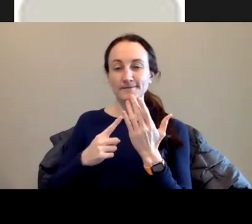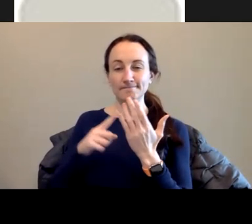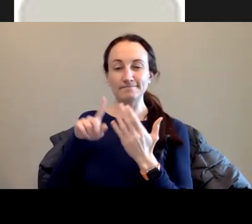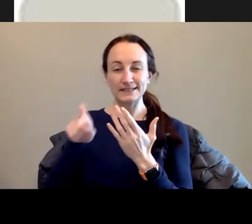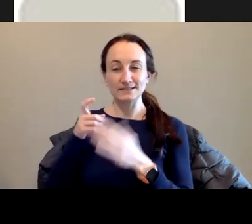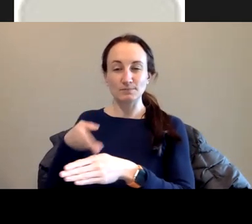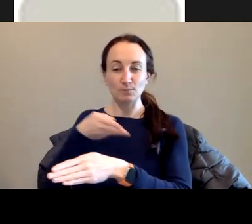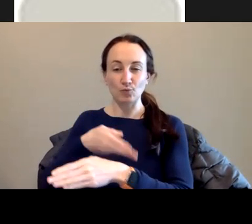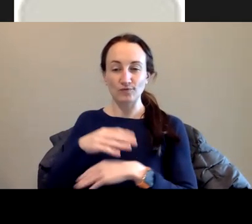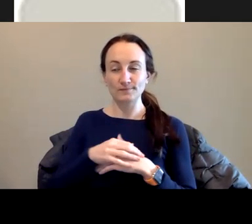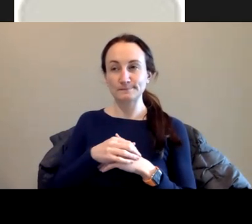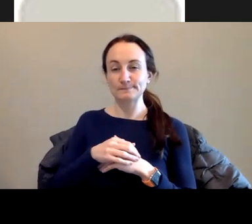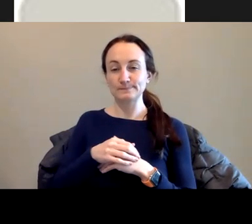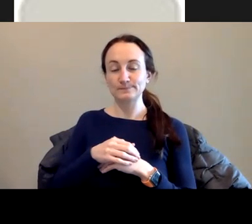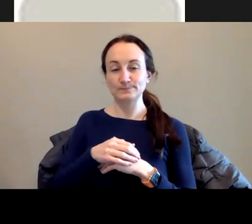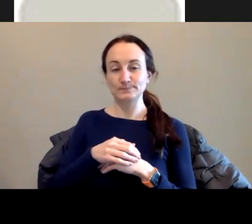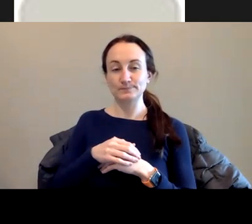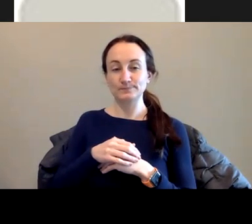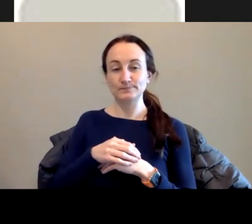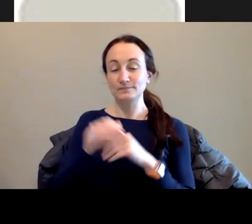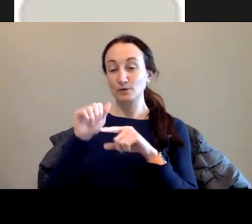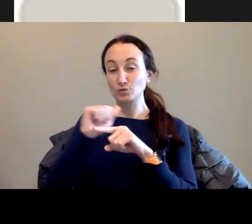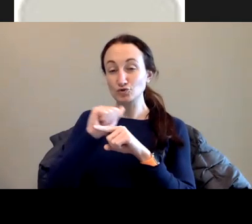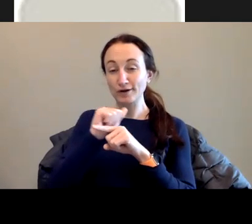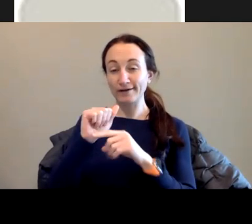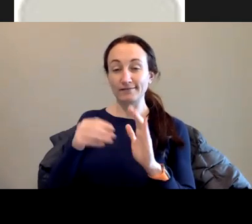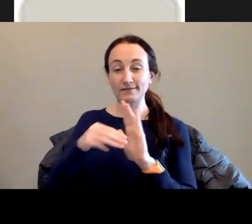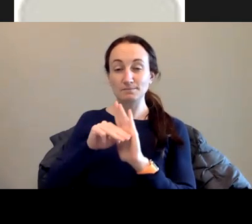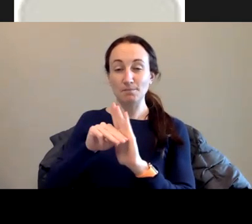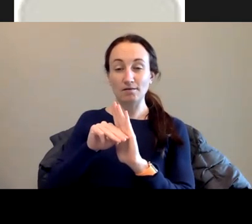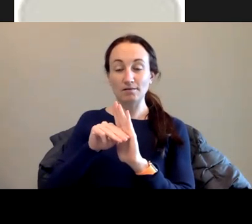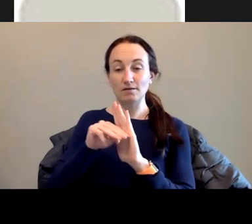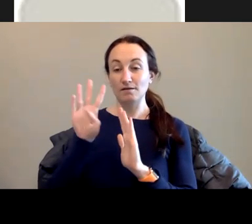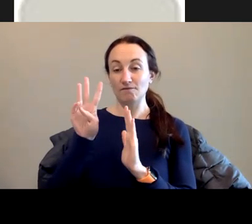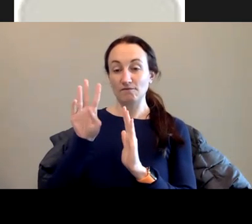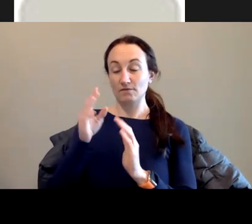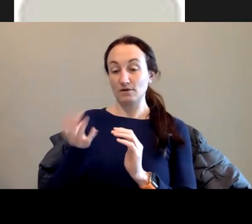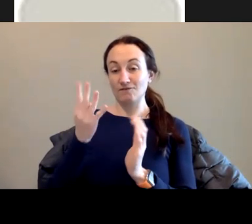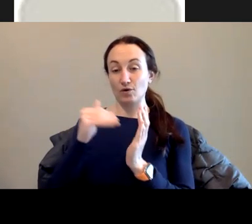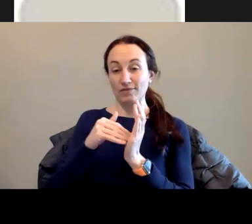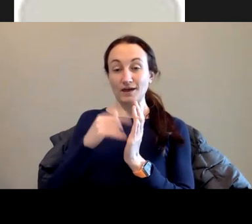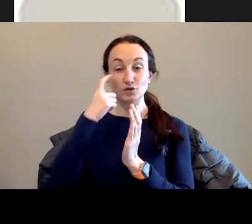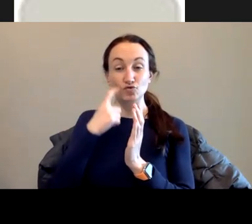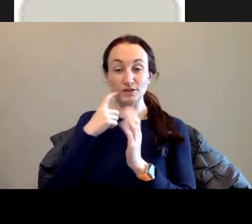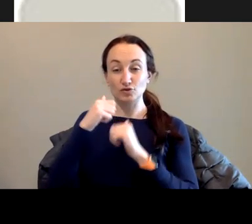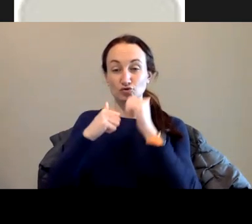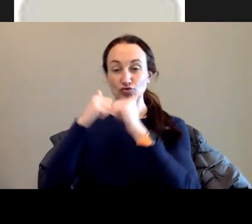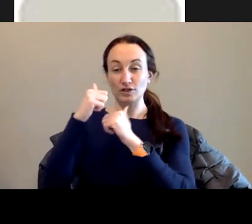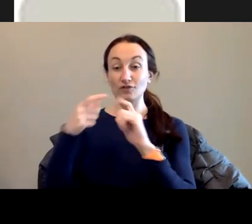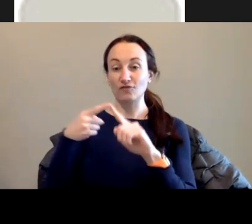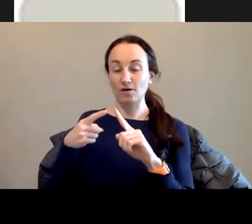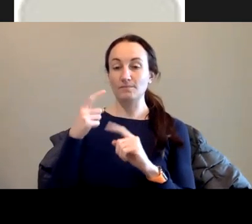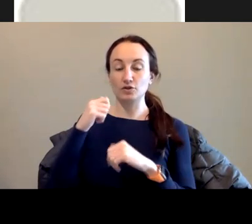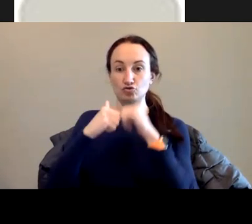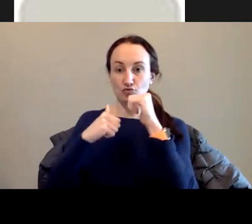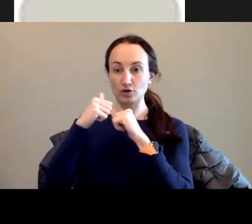needs to be improved, right? So we trained this model on 4,000 crystal structures from the structural antibody